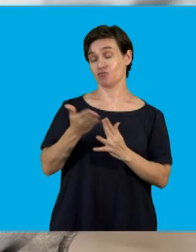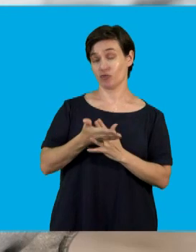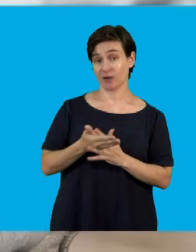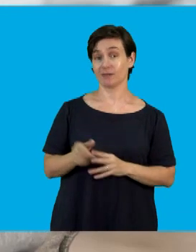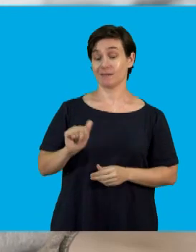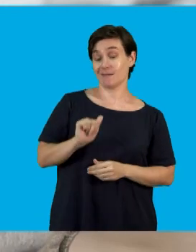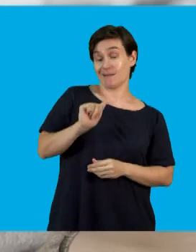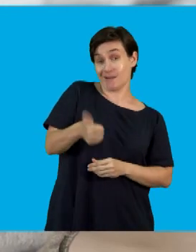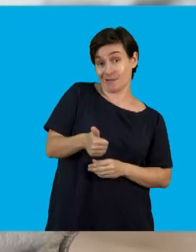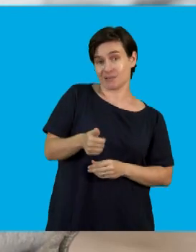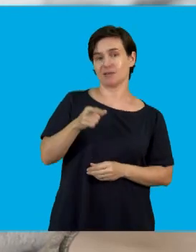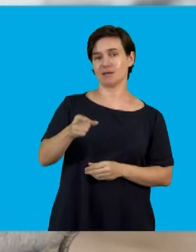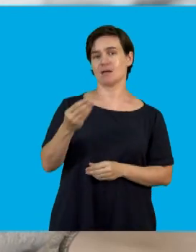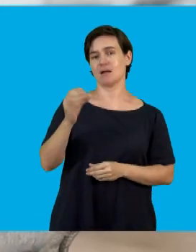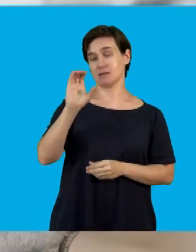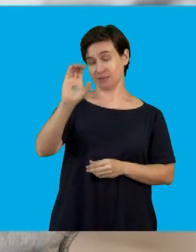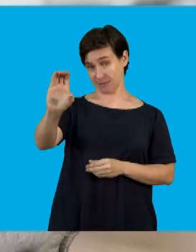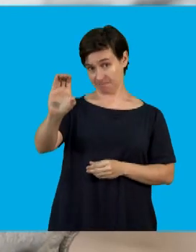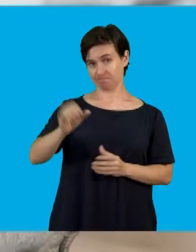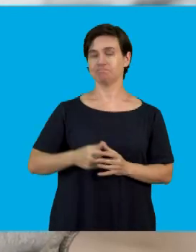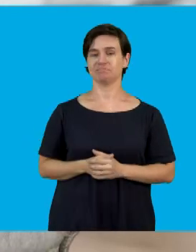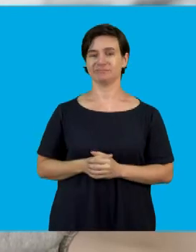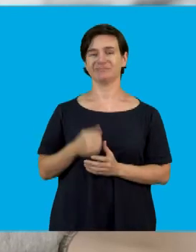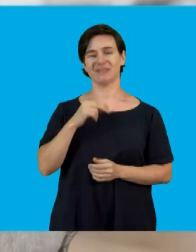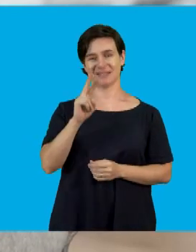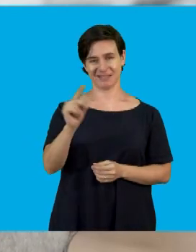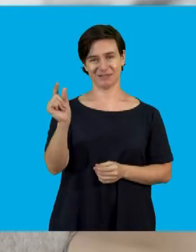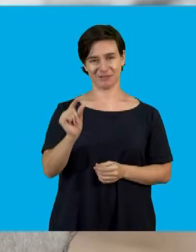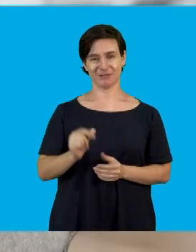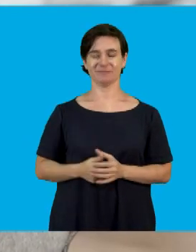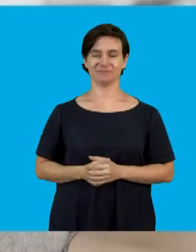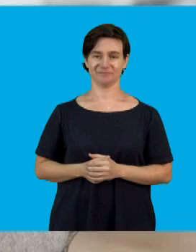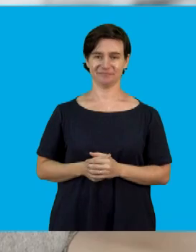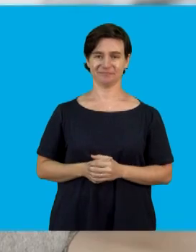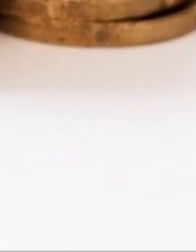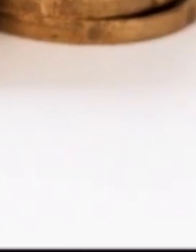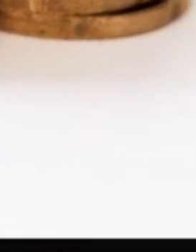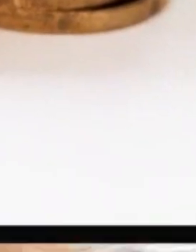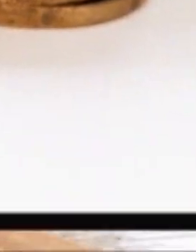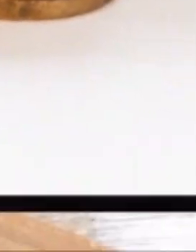we're going to move on to section C, which is our essay question. I'll see you just now.